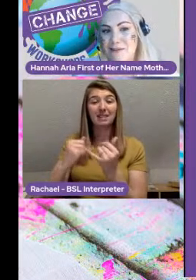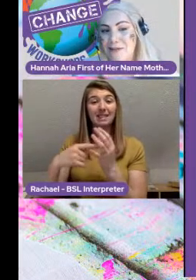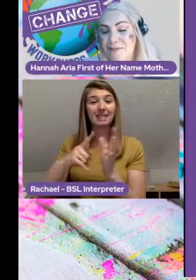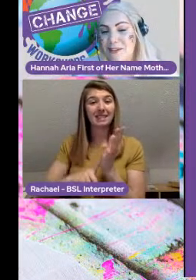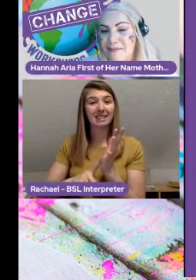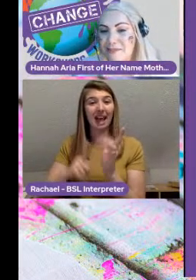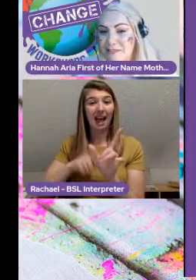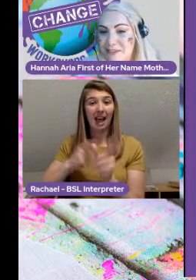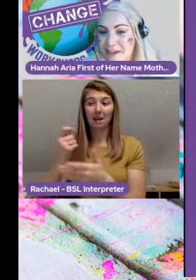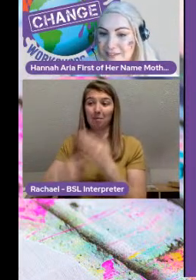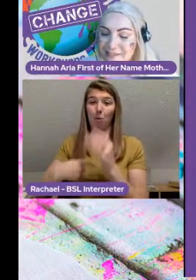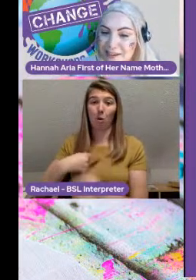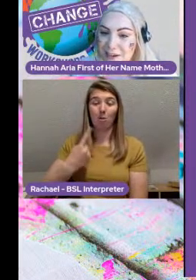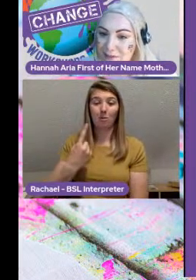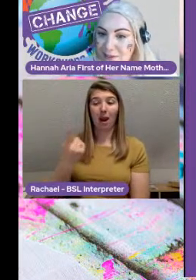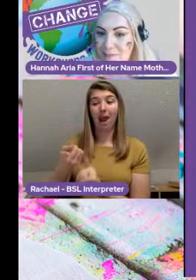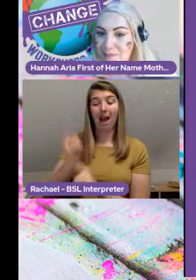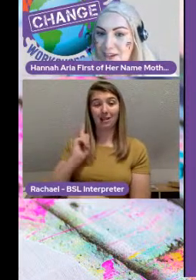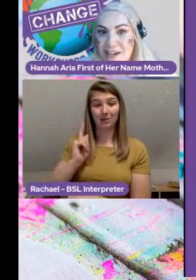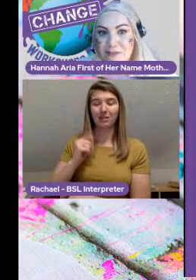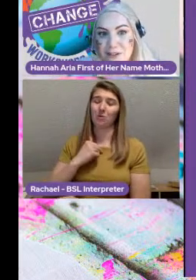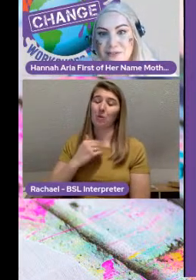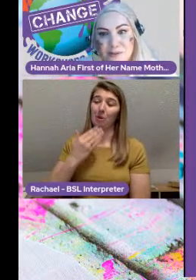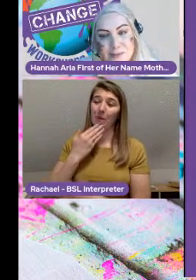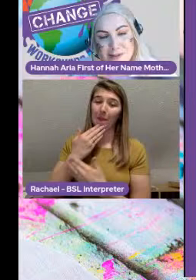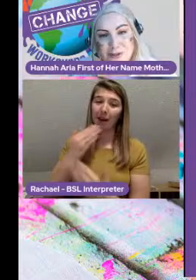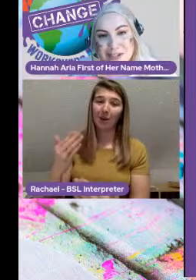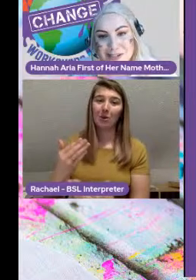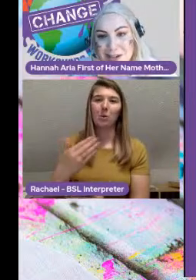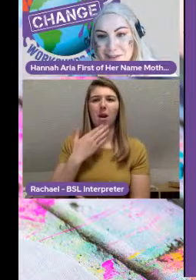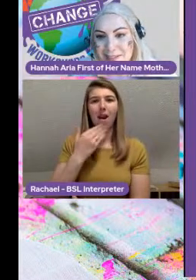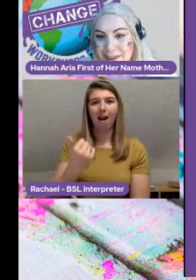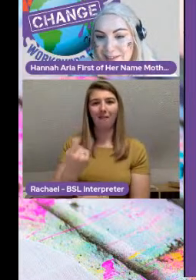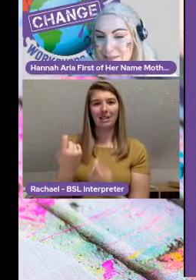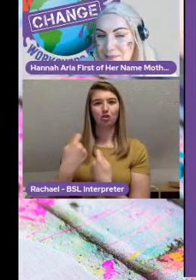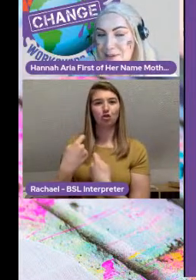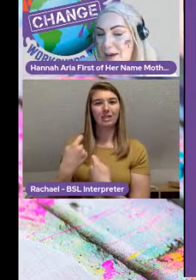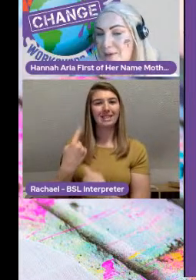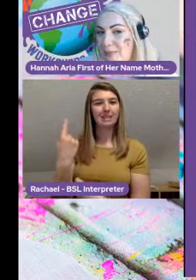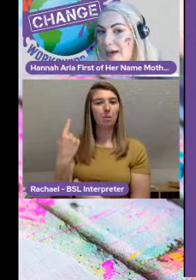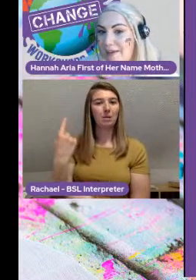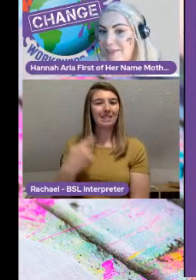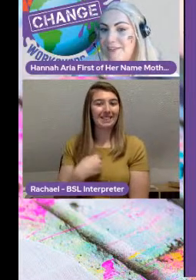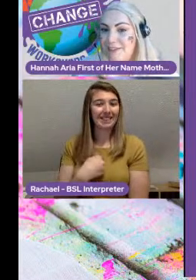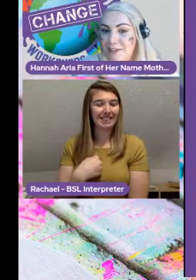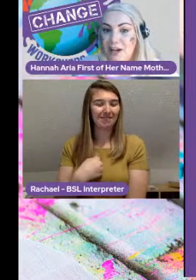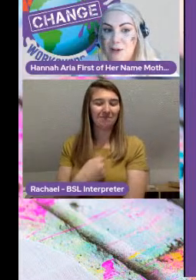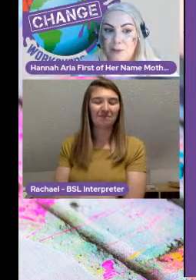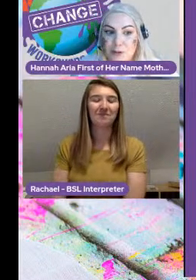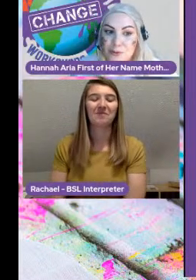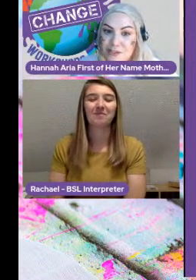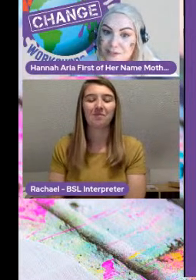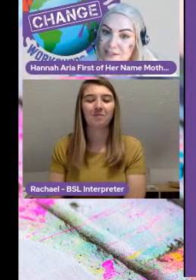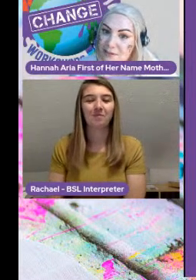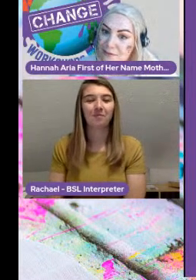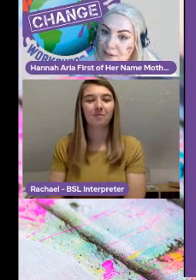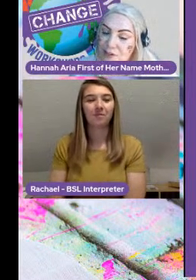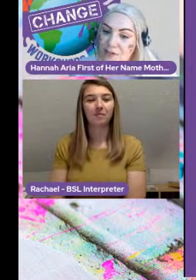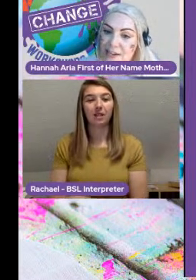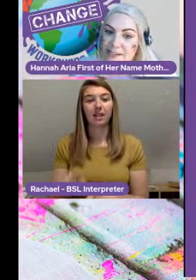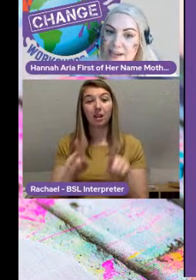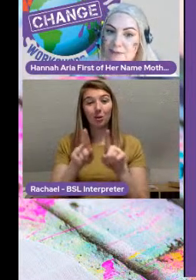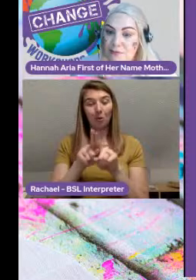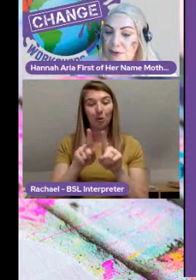treat yourself sometimes, isn't it? So, and even nicer if someone else treats you, I think. There's something about that. We're also